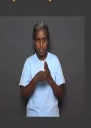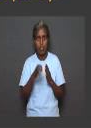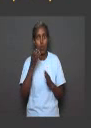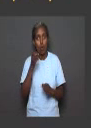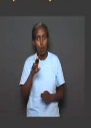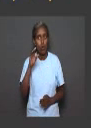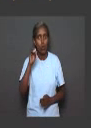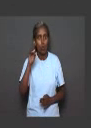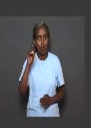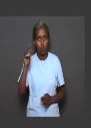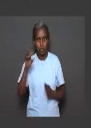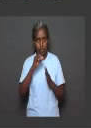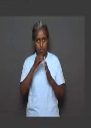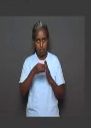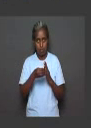neither.